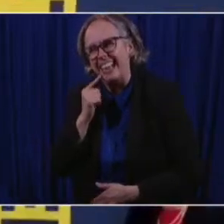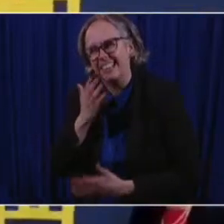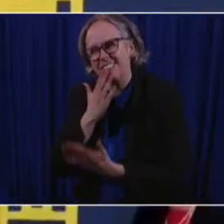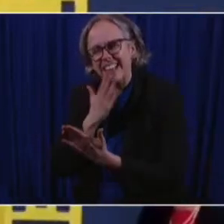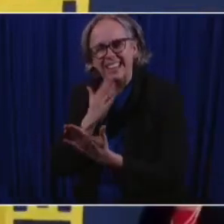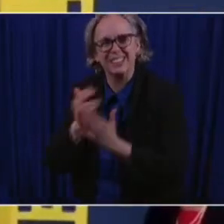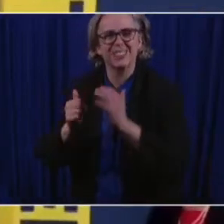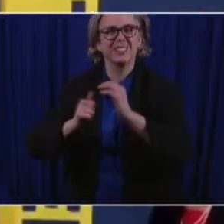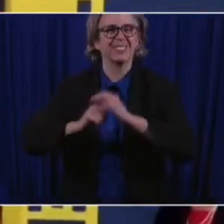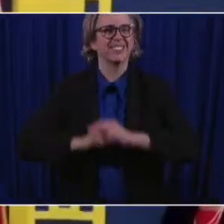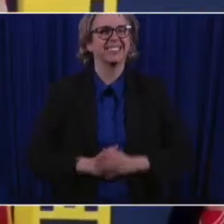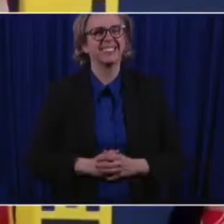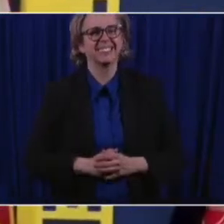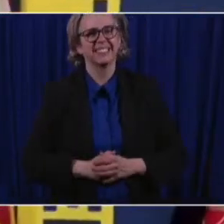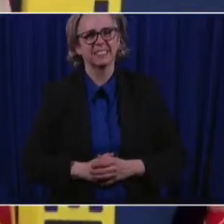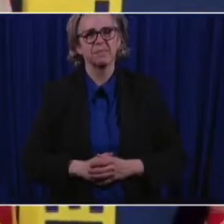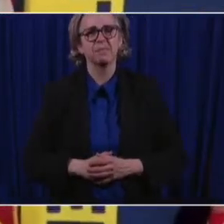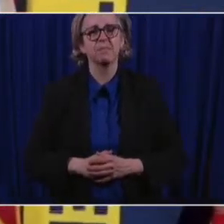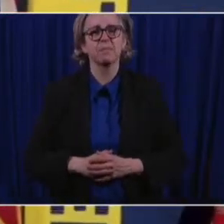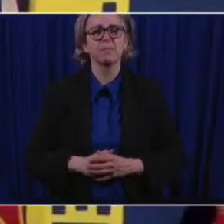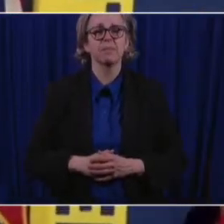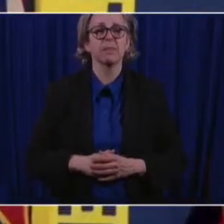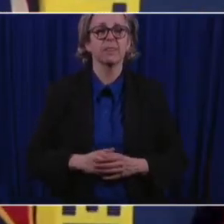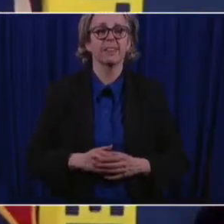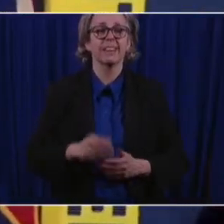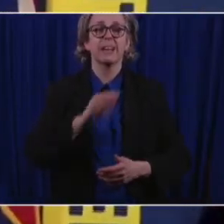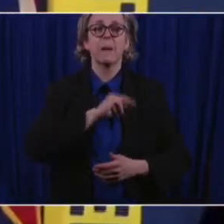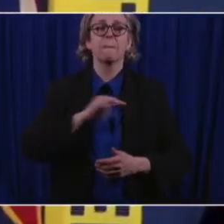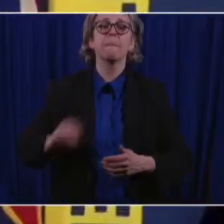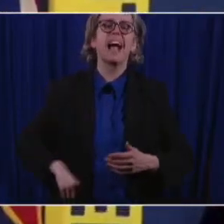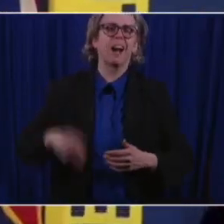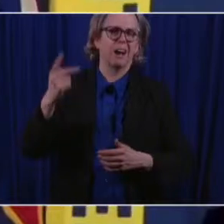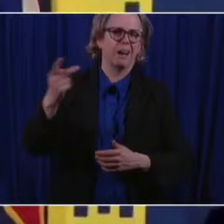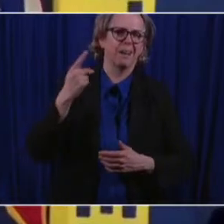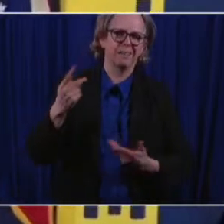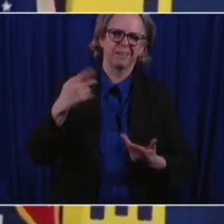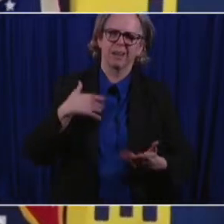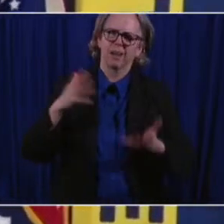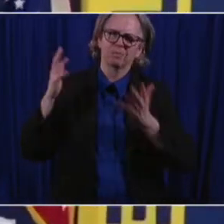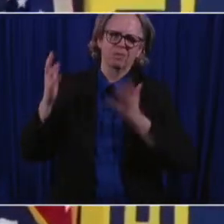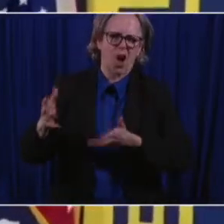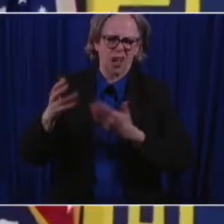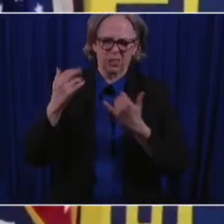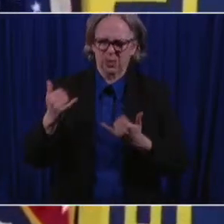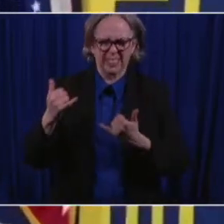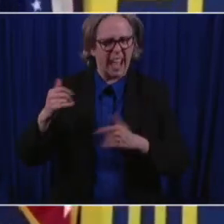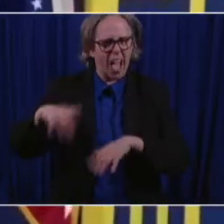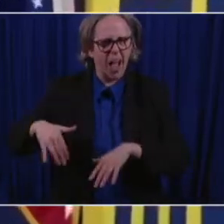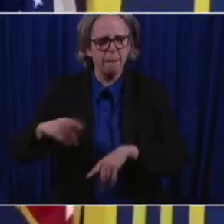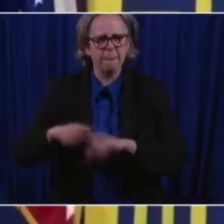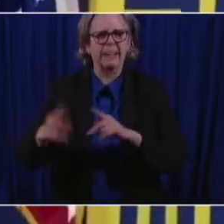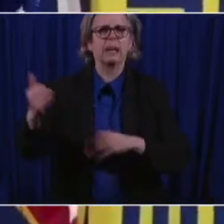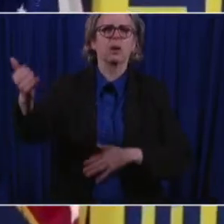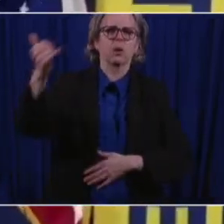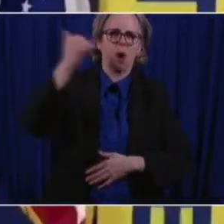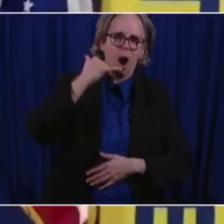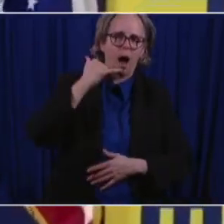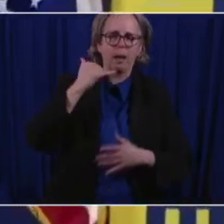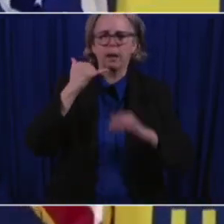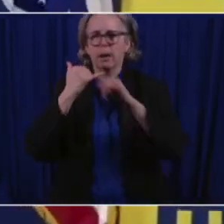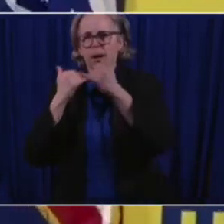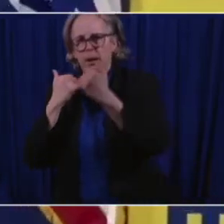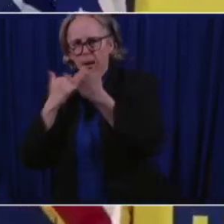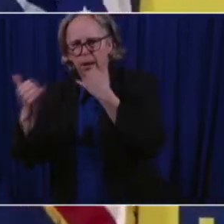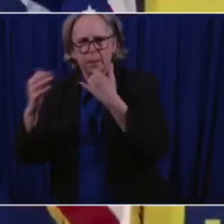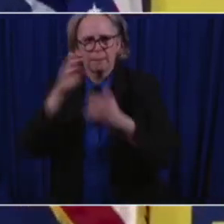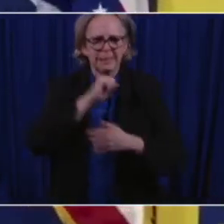Governor. Thanks so much. The mayor and I talk. We didn't talk today. I missed the call today. John was on, Lieutenant Governor was on. But John